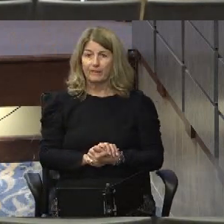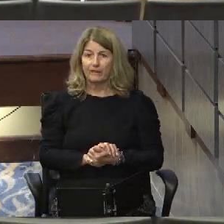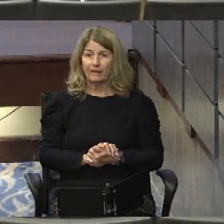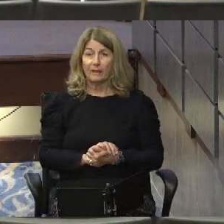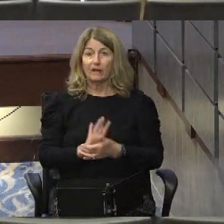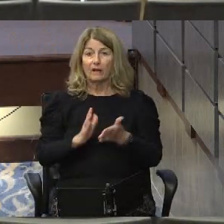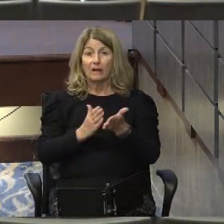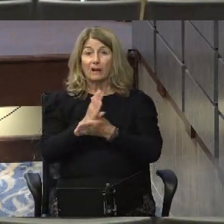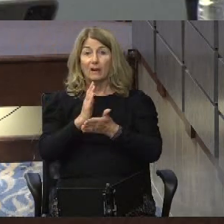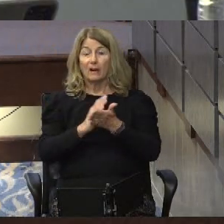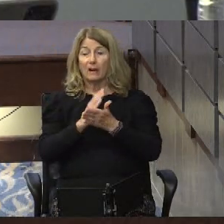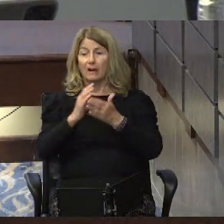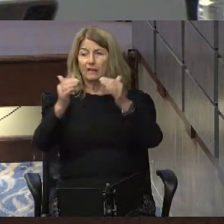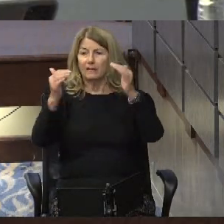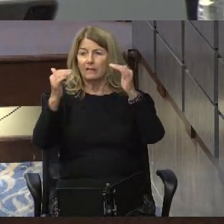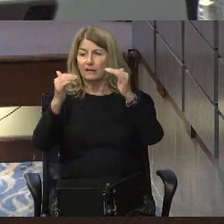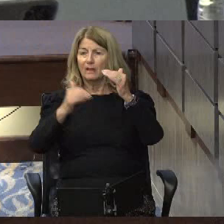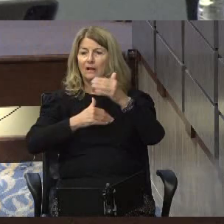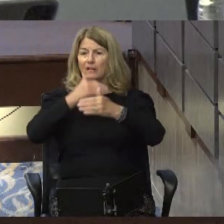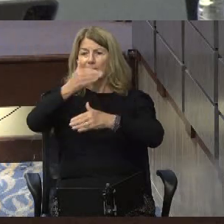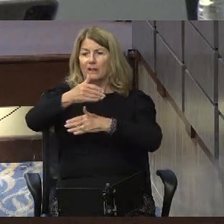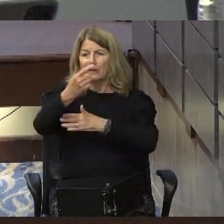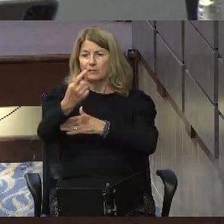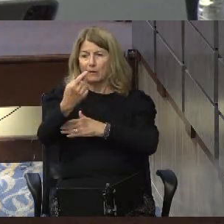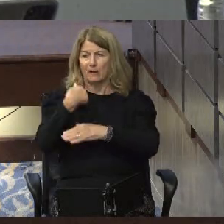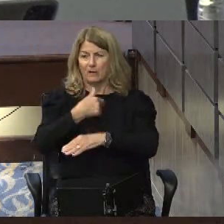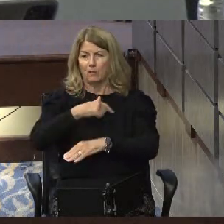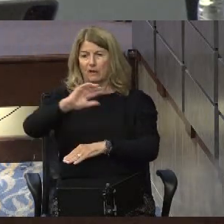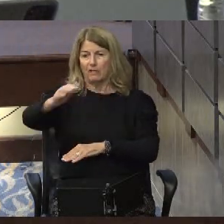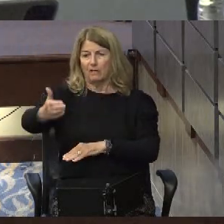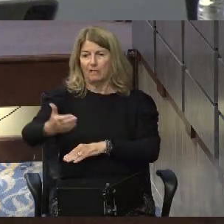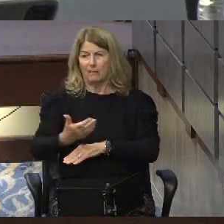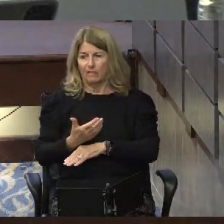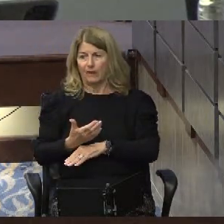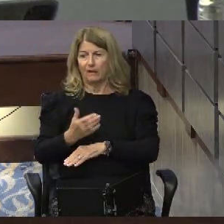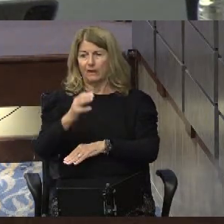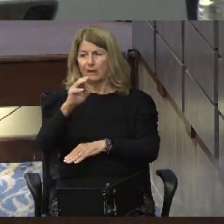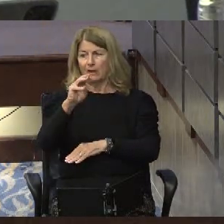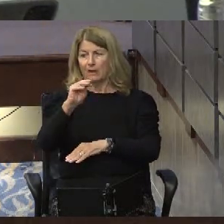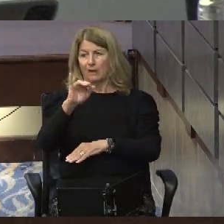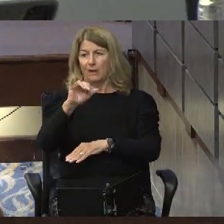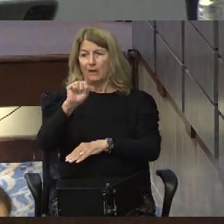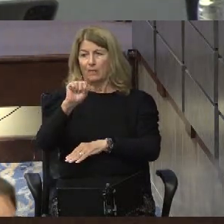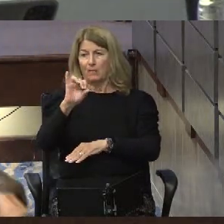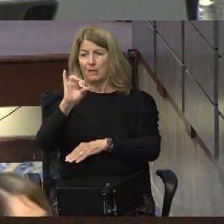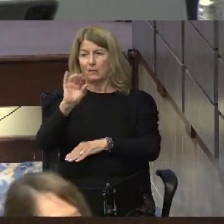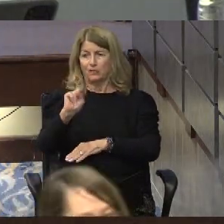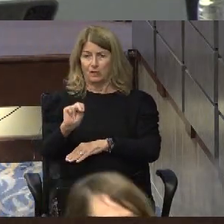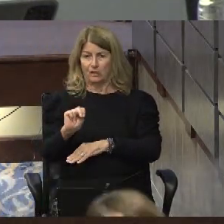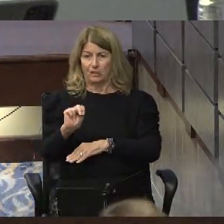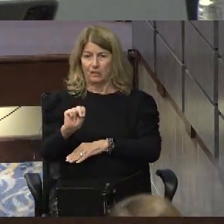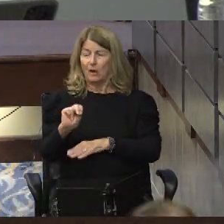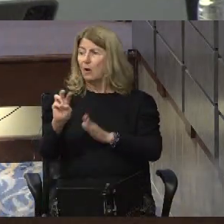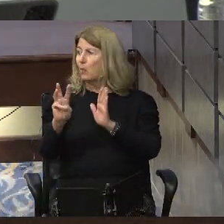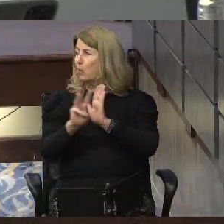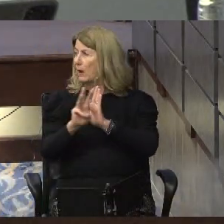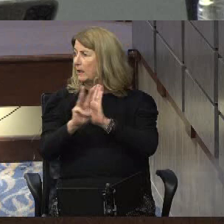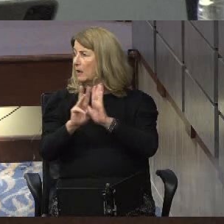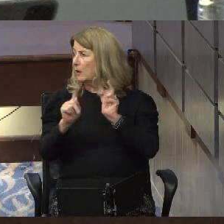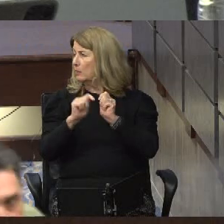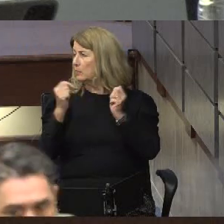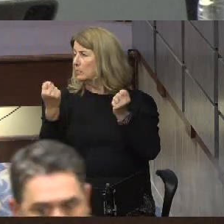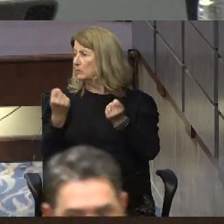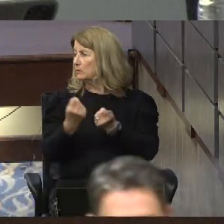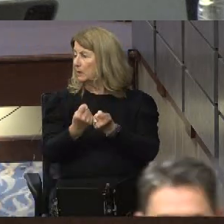All right, next up, I'm going to invite the Mission Waco team up, as well as Galen Price, our Director of